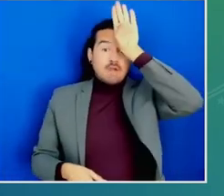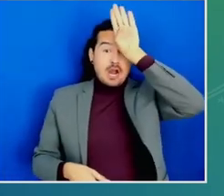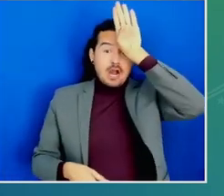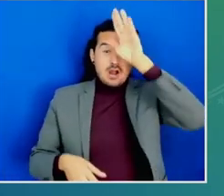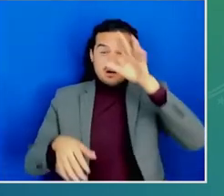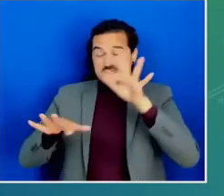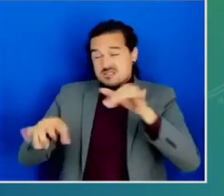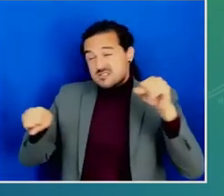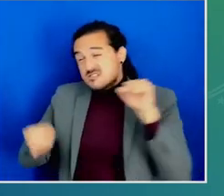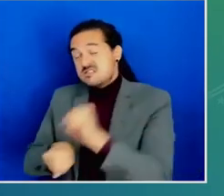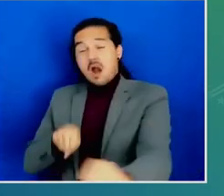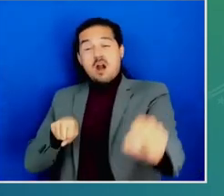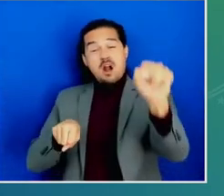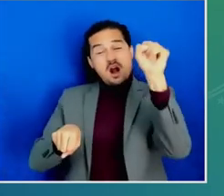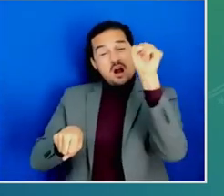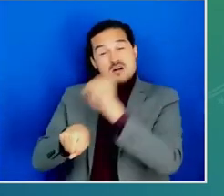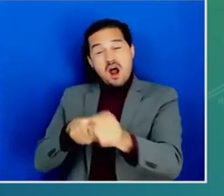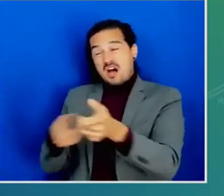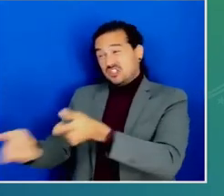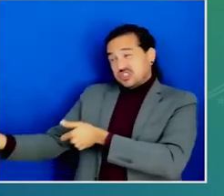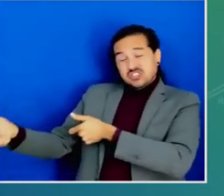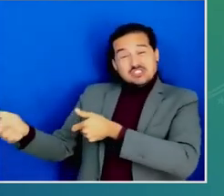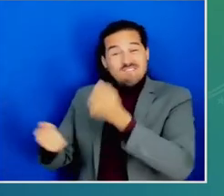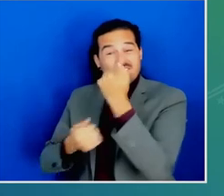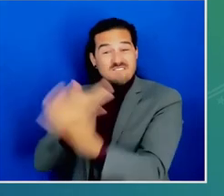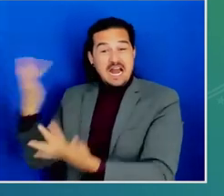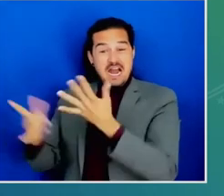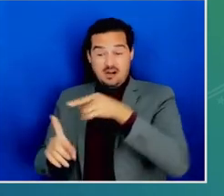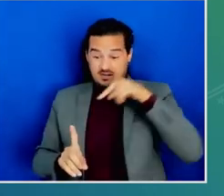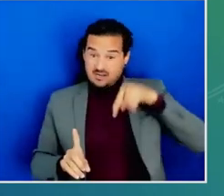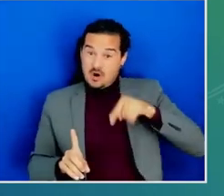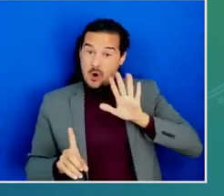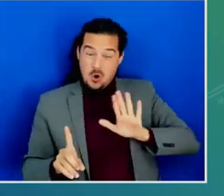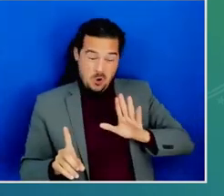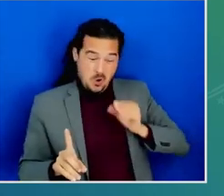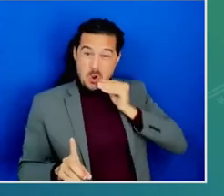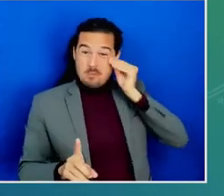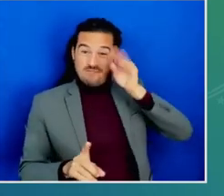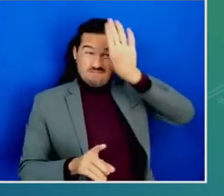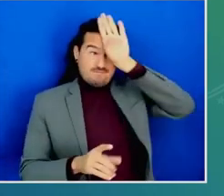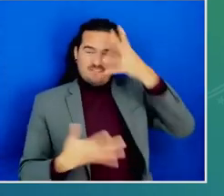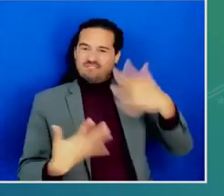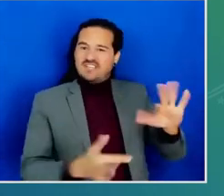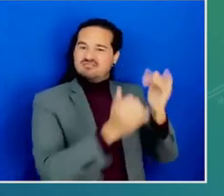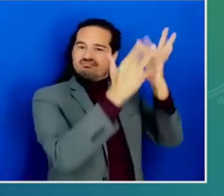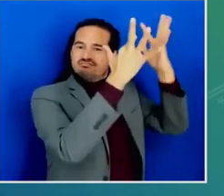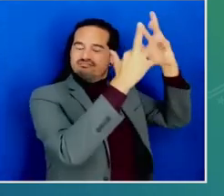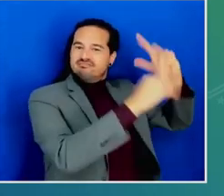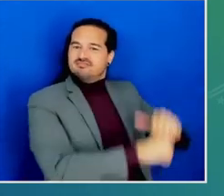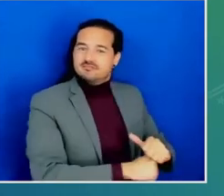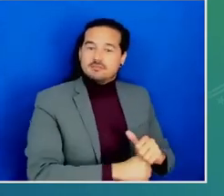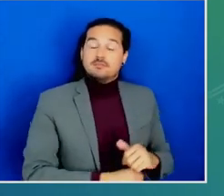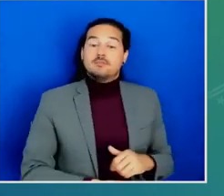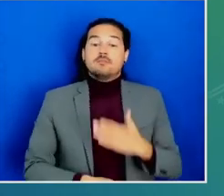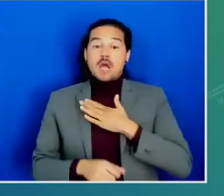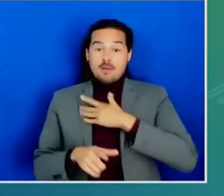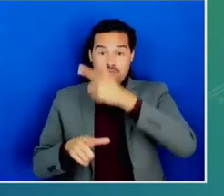battling fires while their own homes burned to the ground. My brother-in-law is actually a firefighter in California as